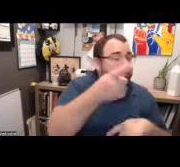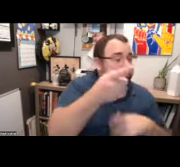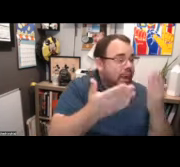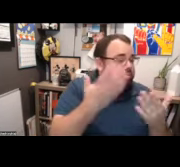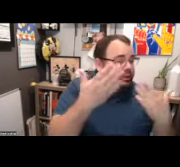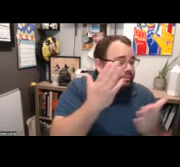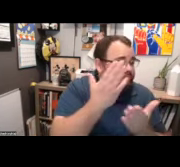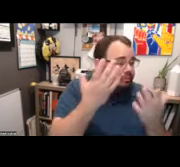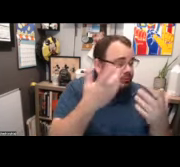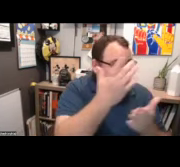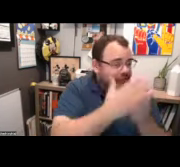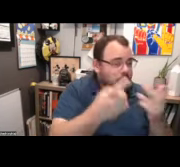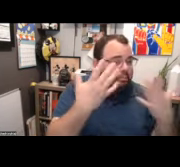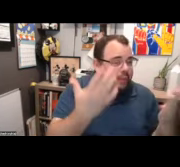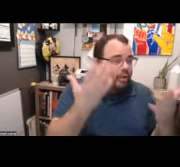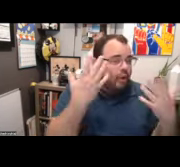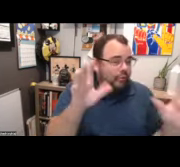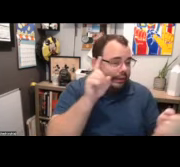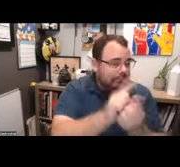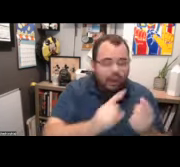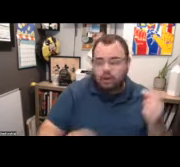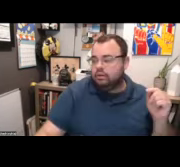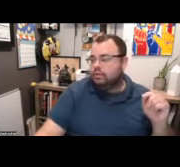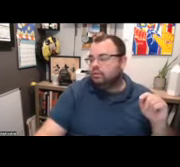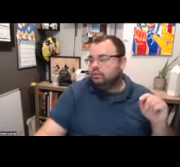That's me. Yes.